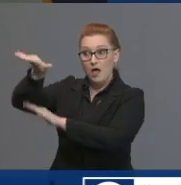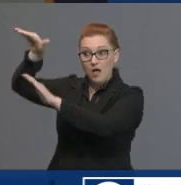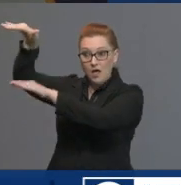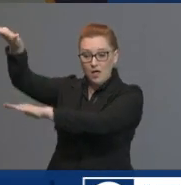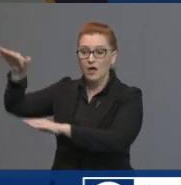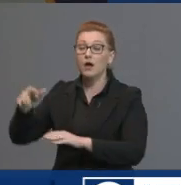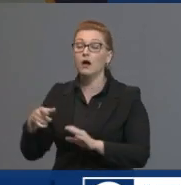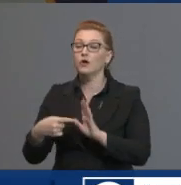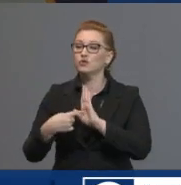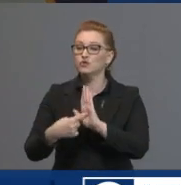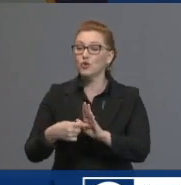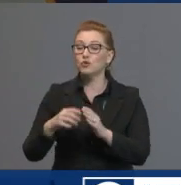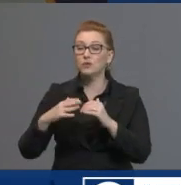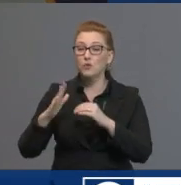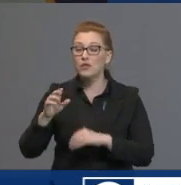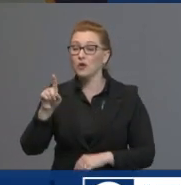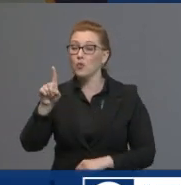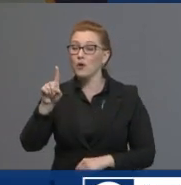represents over